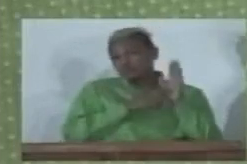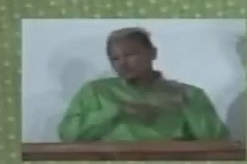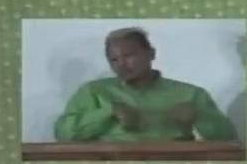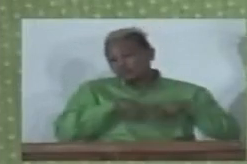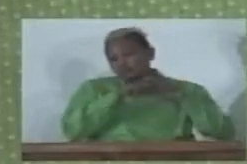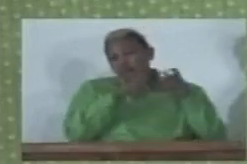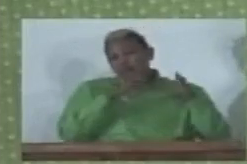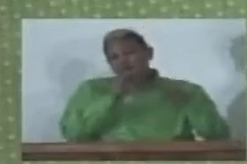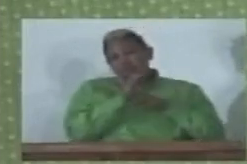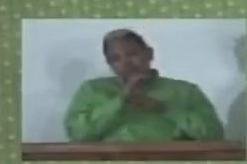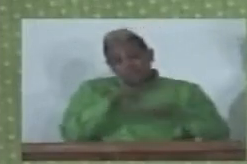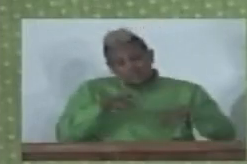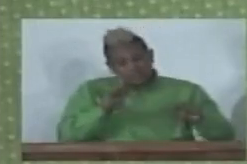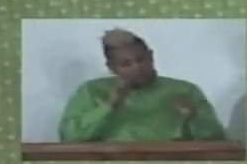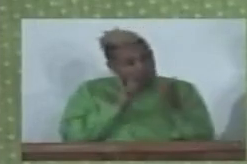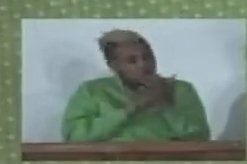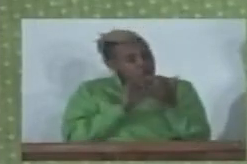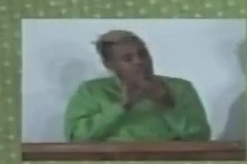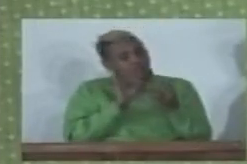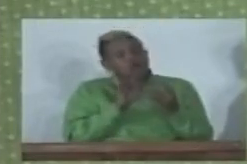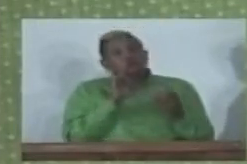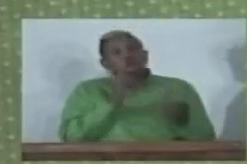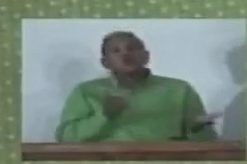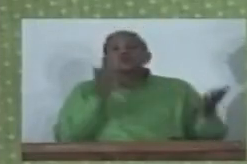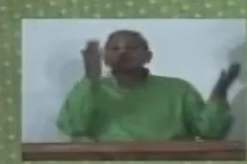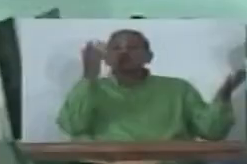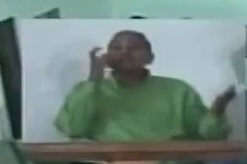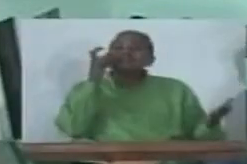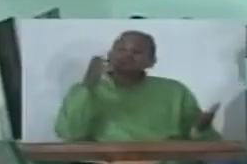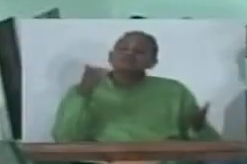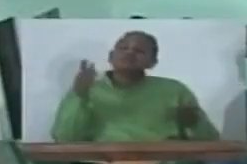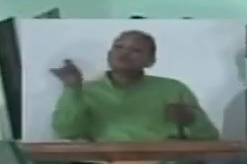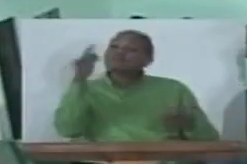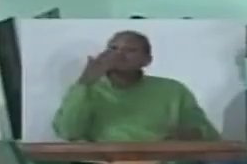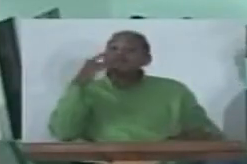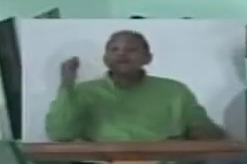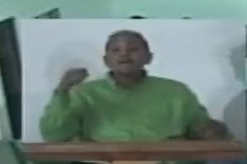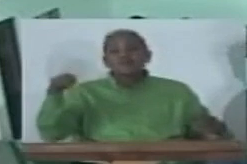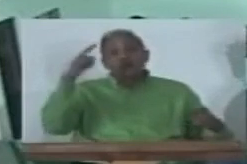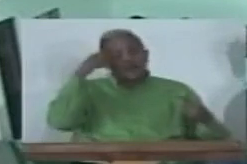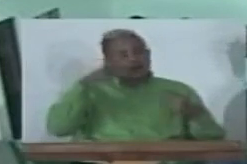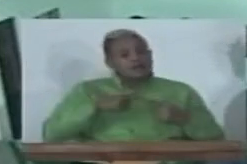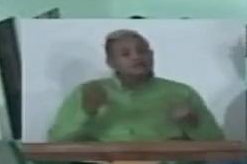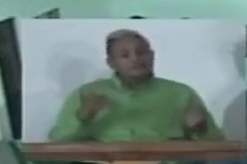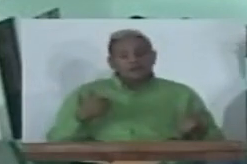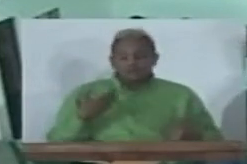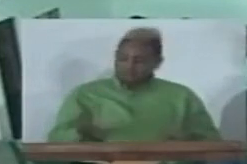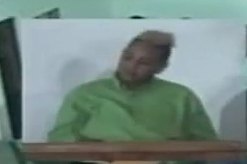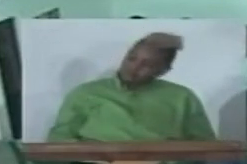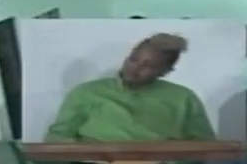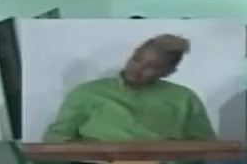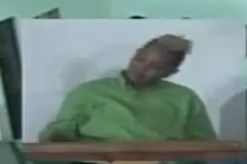motions which were raised earlier. In favor? Against?